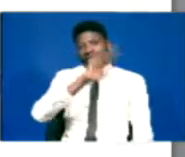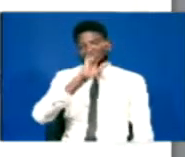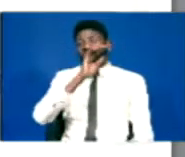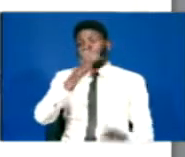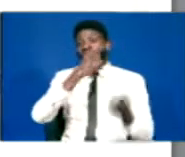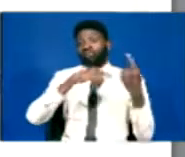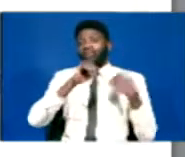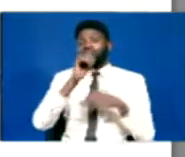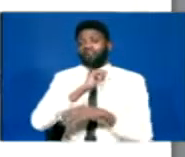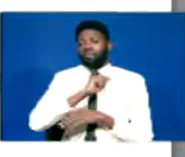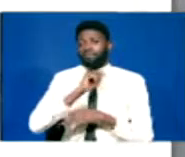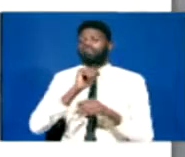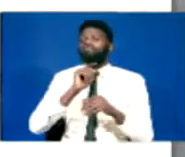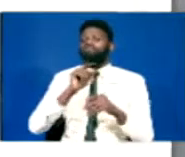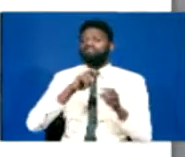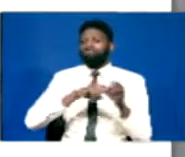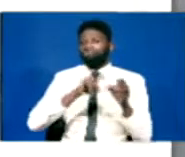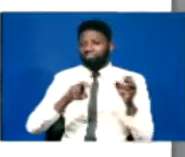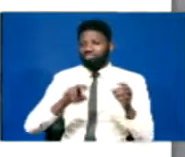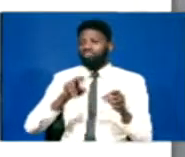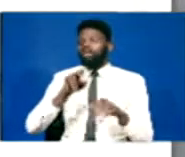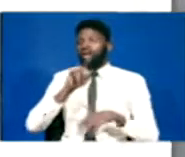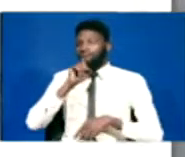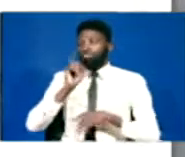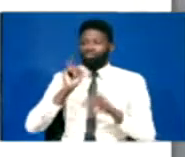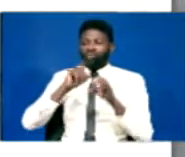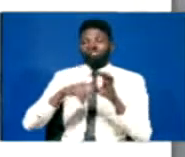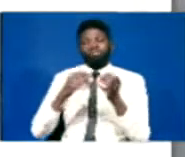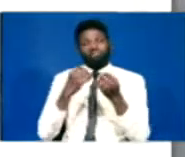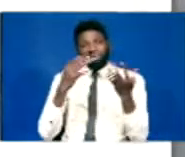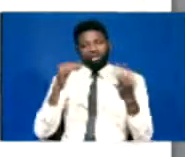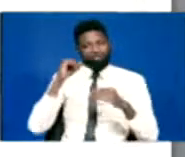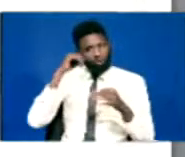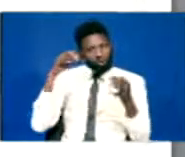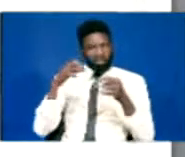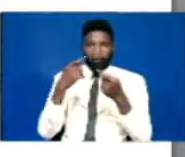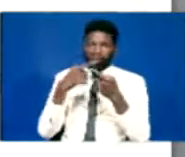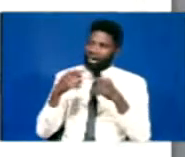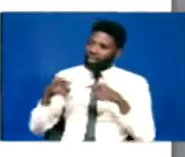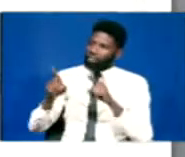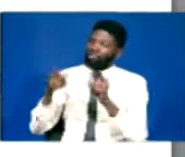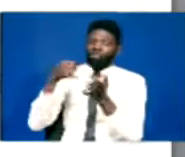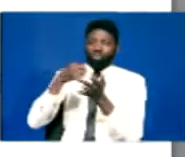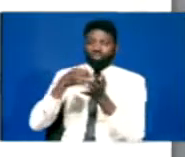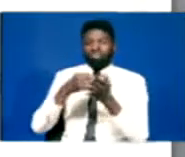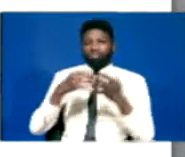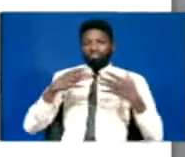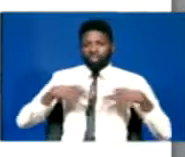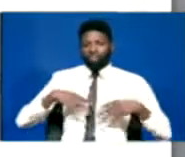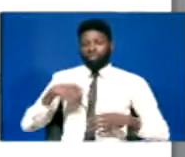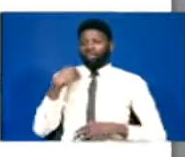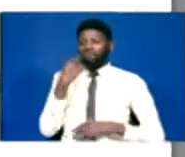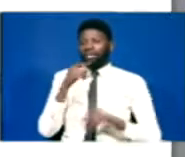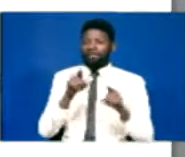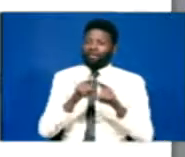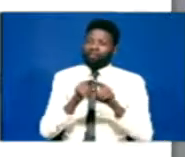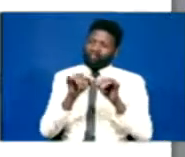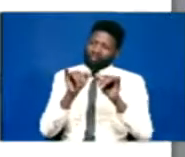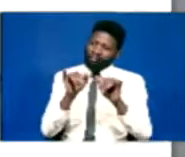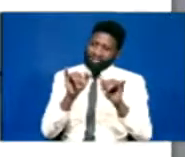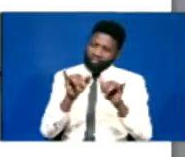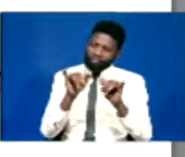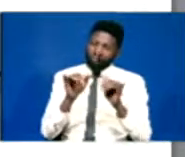and joining different parties, and particularly so NARC, but he is one of those individuals that stuck through and through